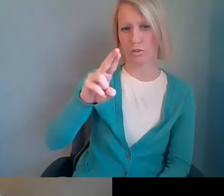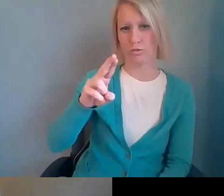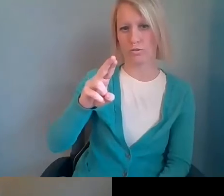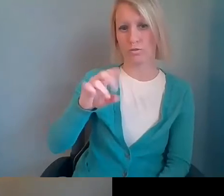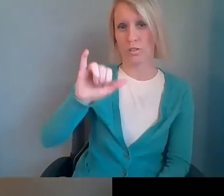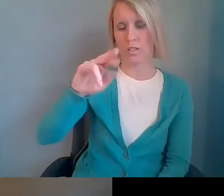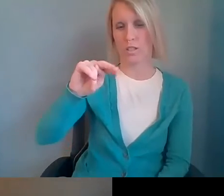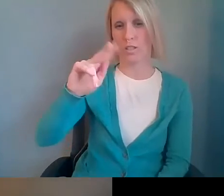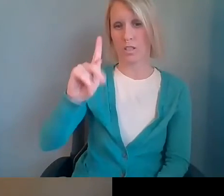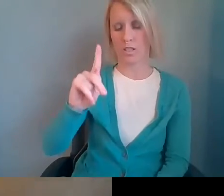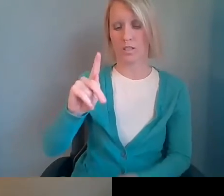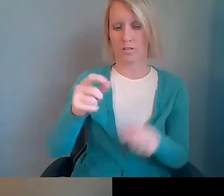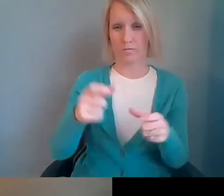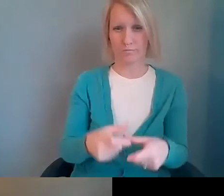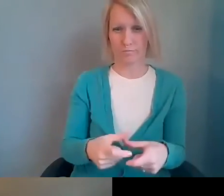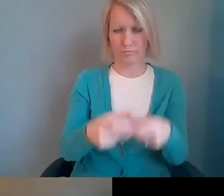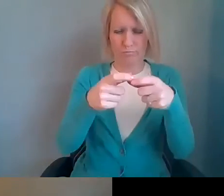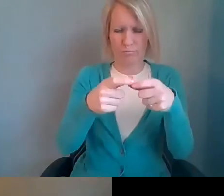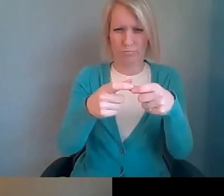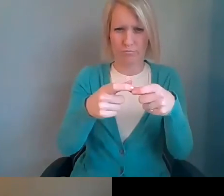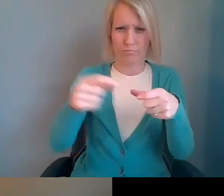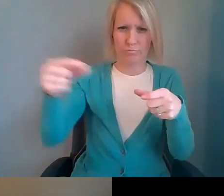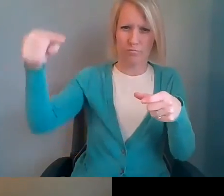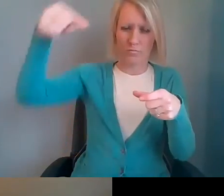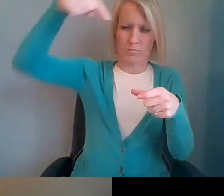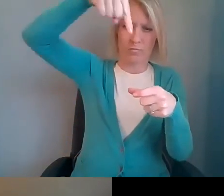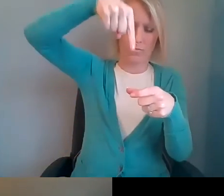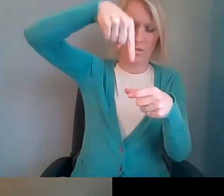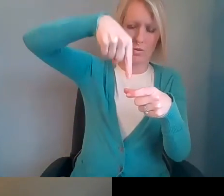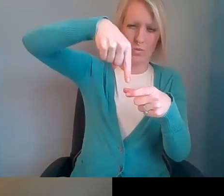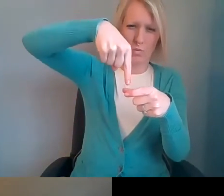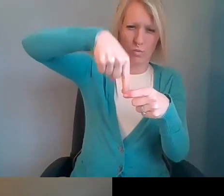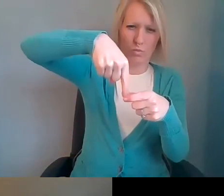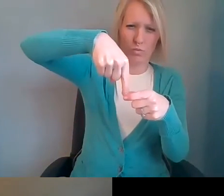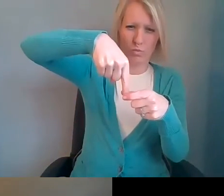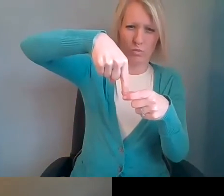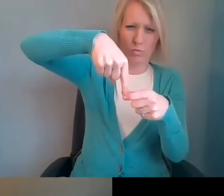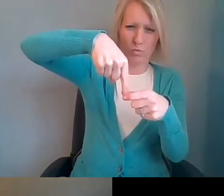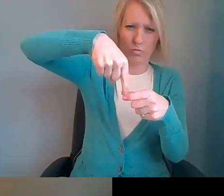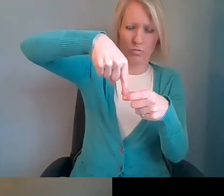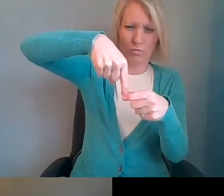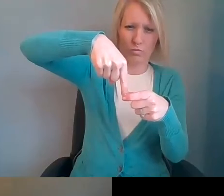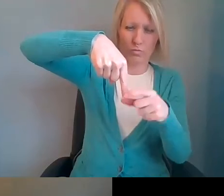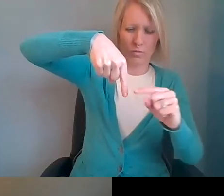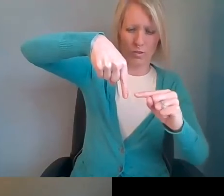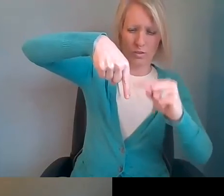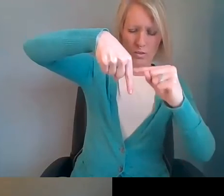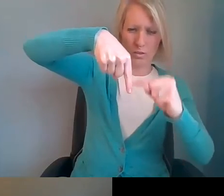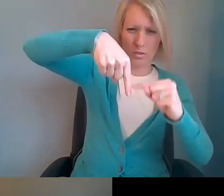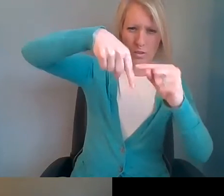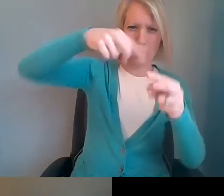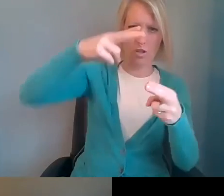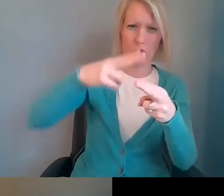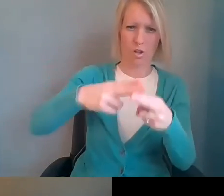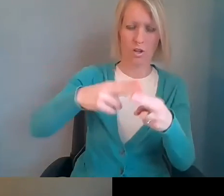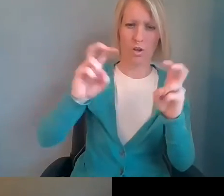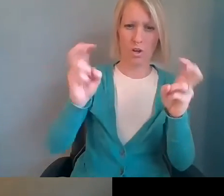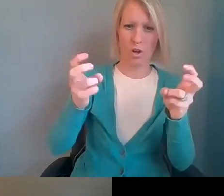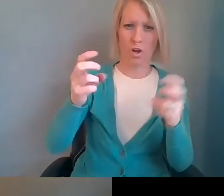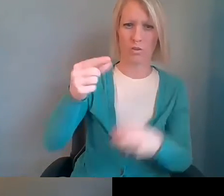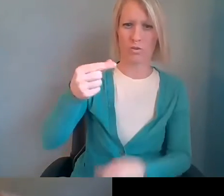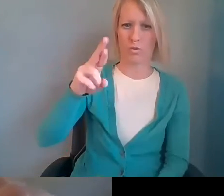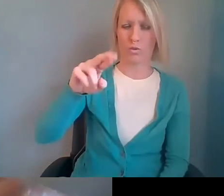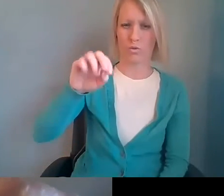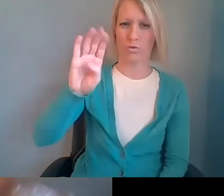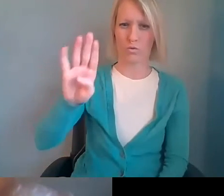the ink bottle so that it was just above this place right down here on the grip. This is the grip, and it would be just above it,